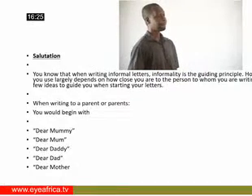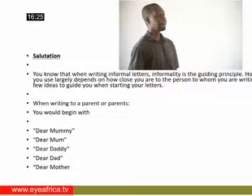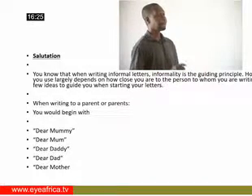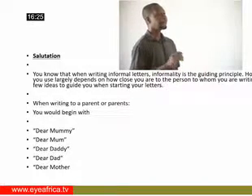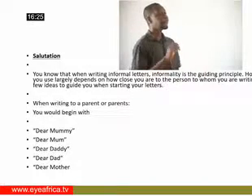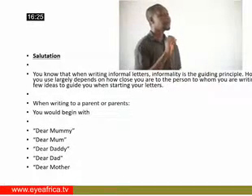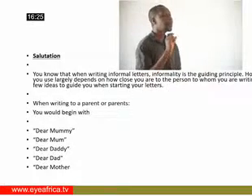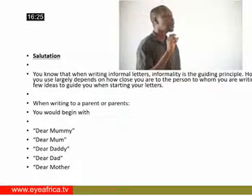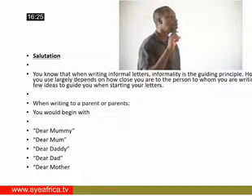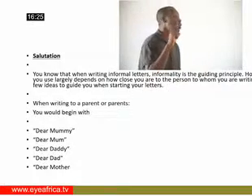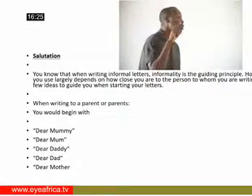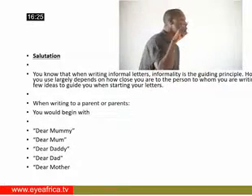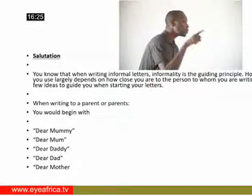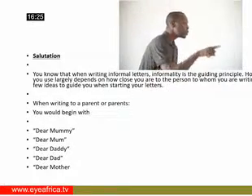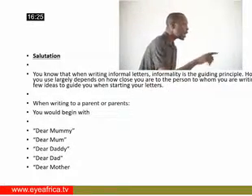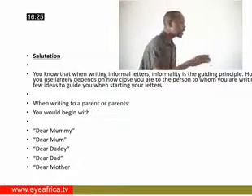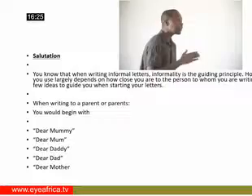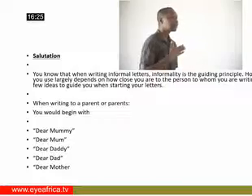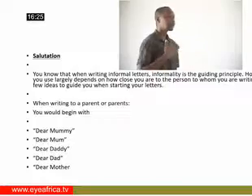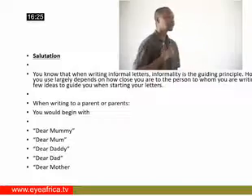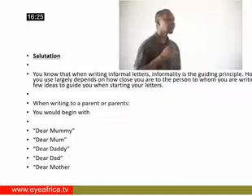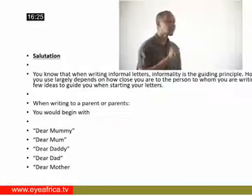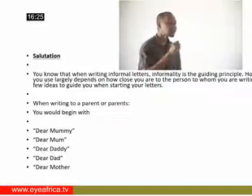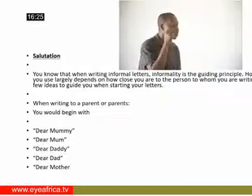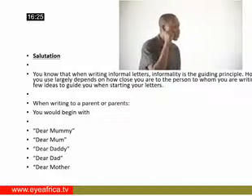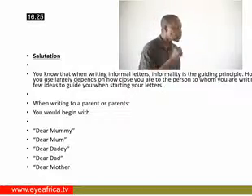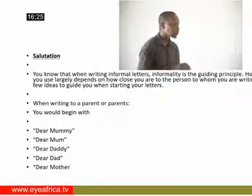you are supposed to use